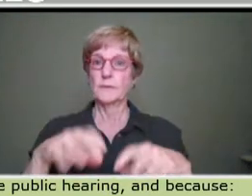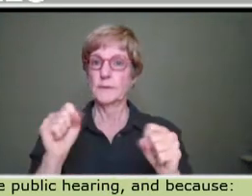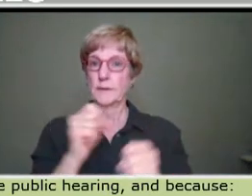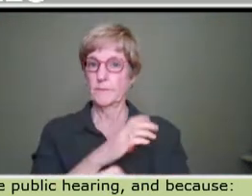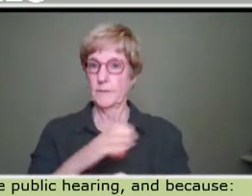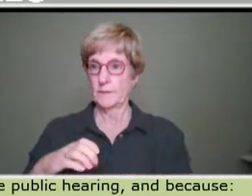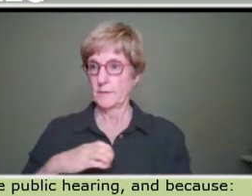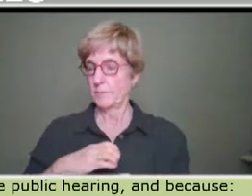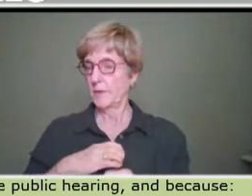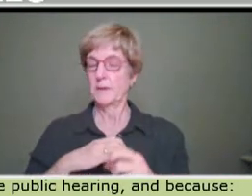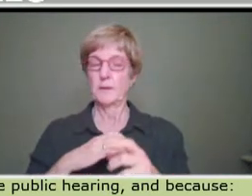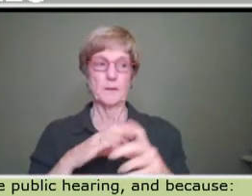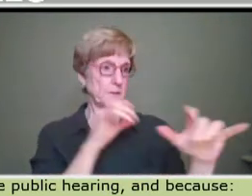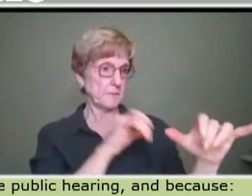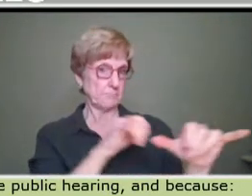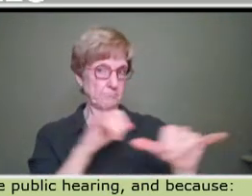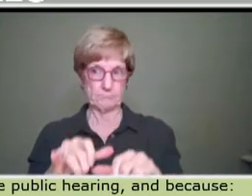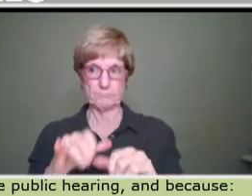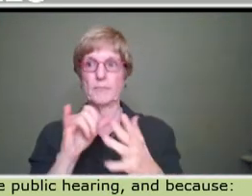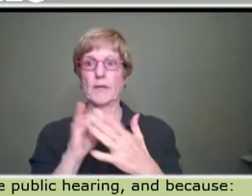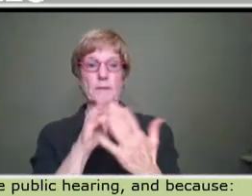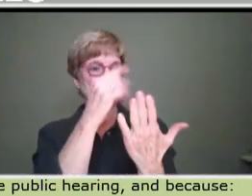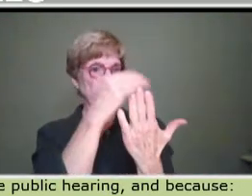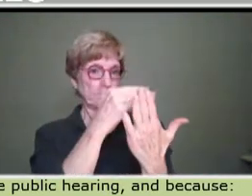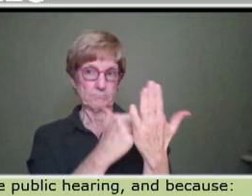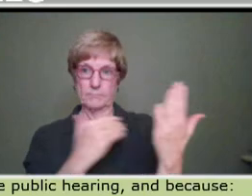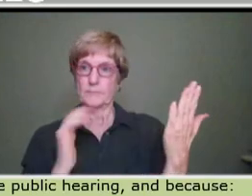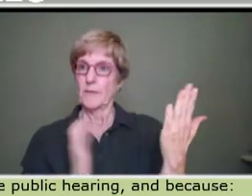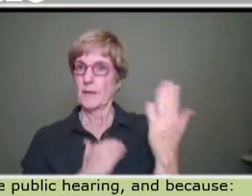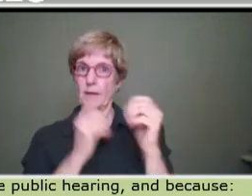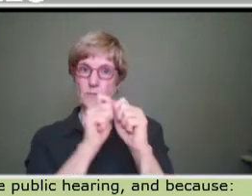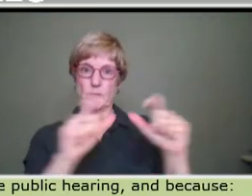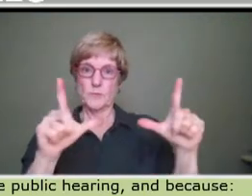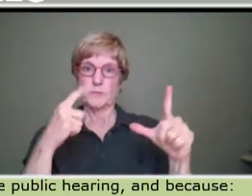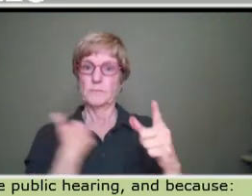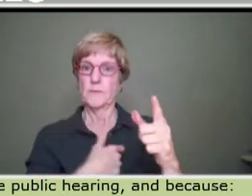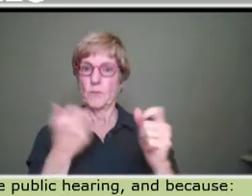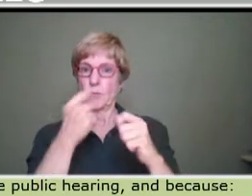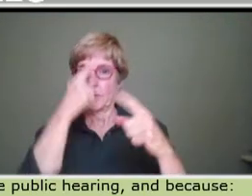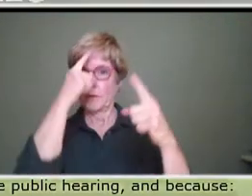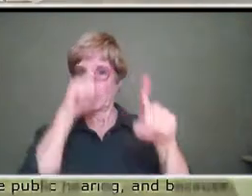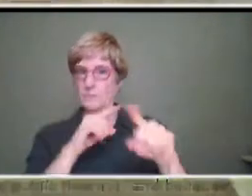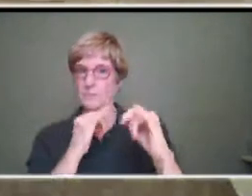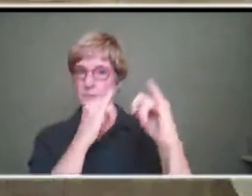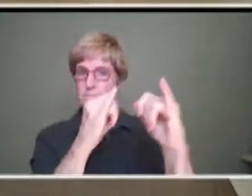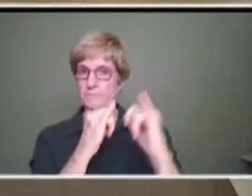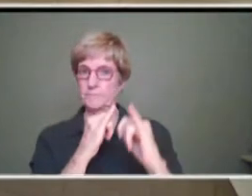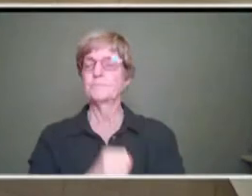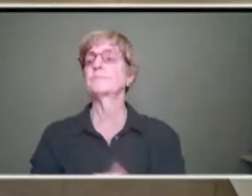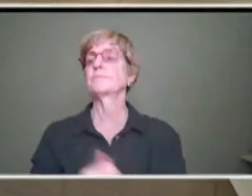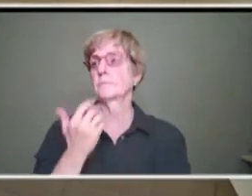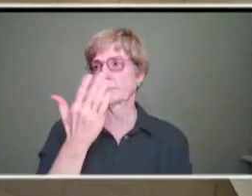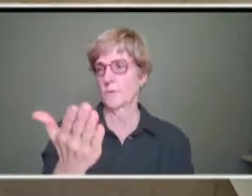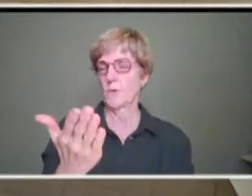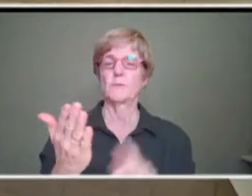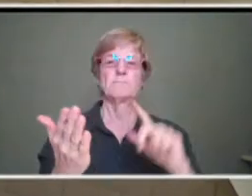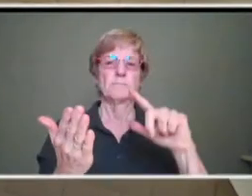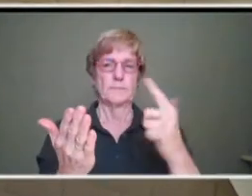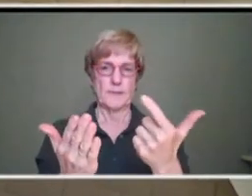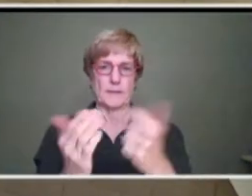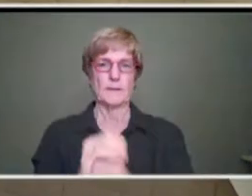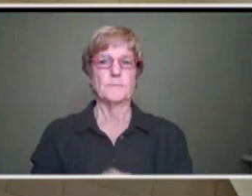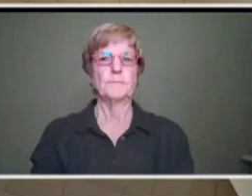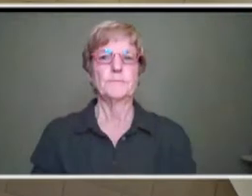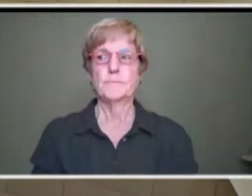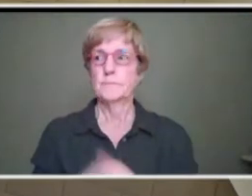statement of consistency as it appears in our agendas and on the screen as the council's own so move second the motion that's been made it properly second